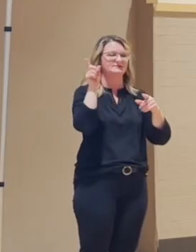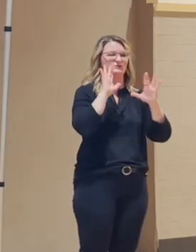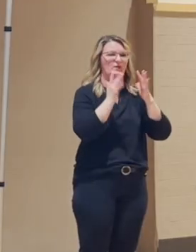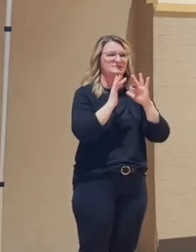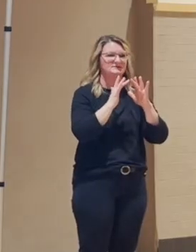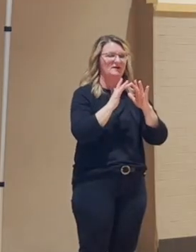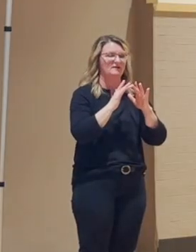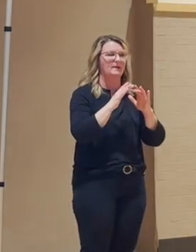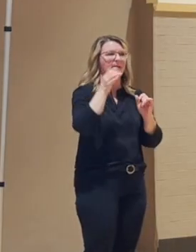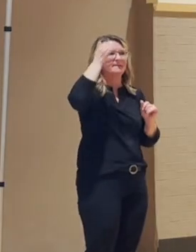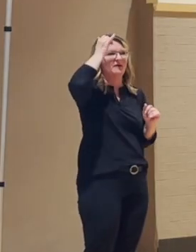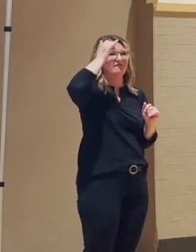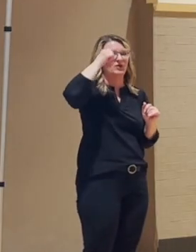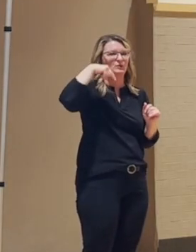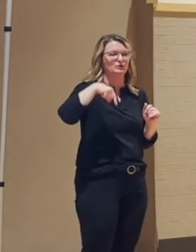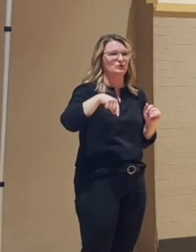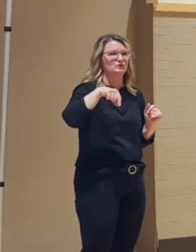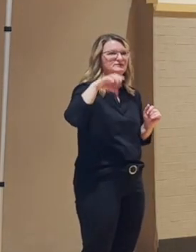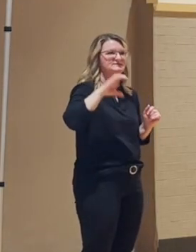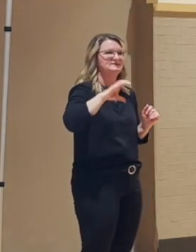website, the Buffalo